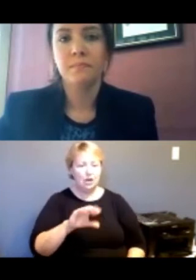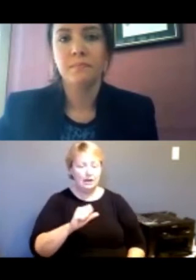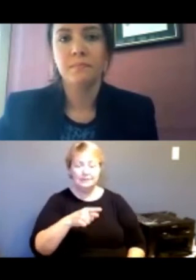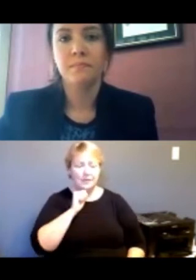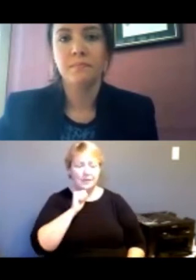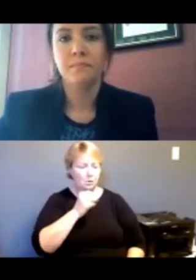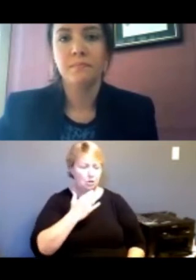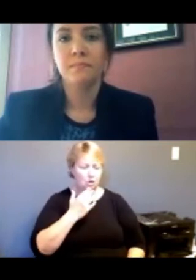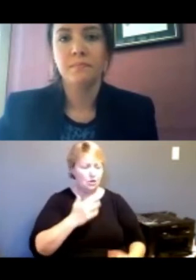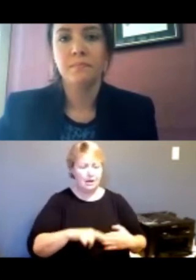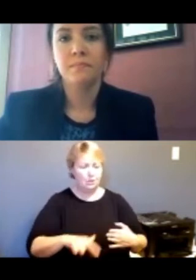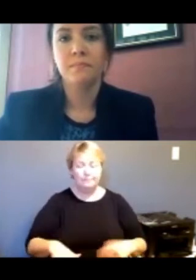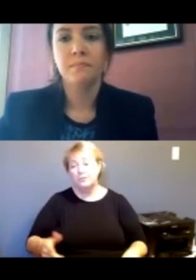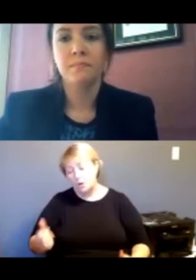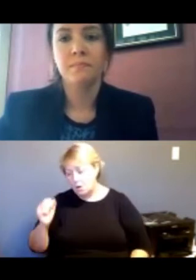Well,